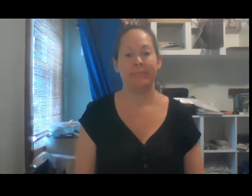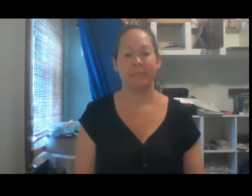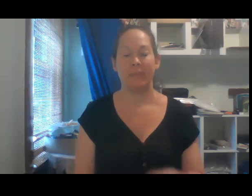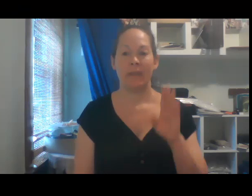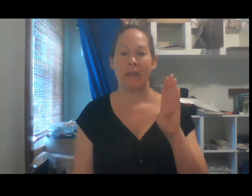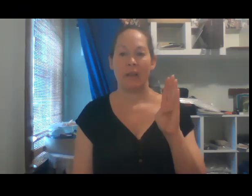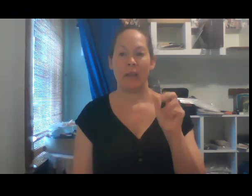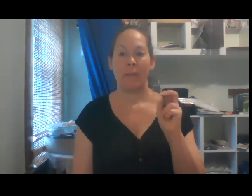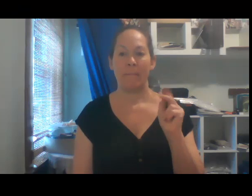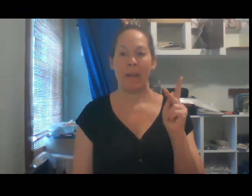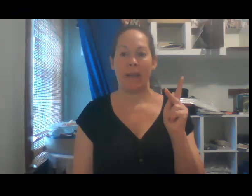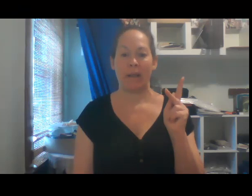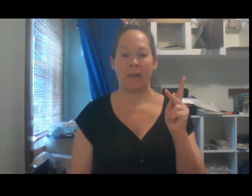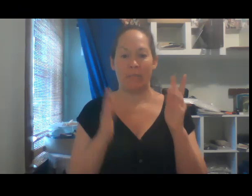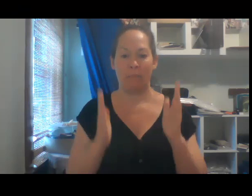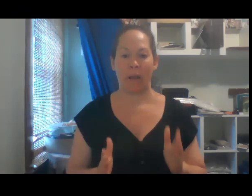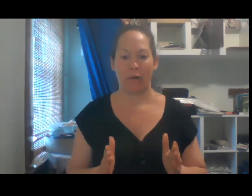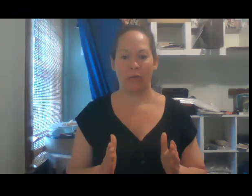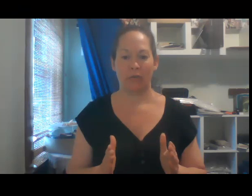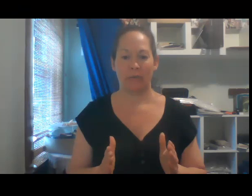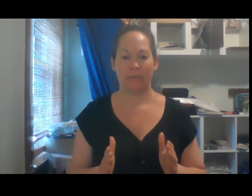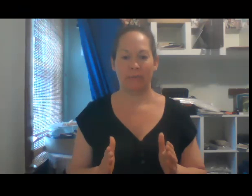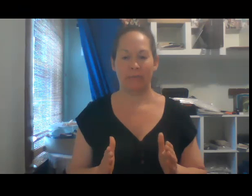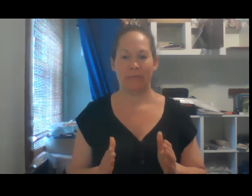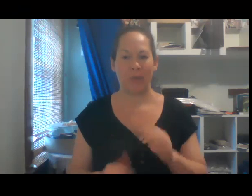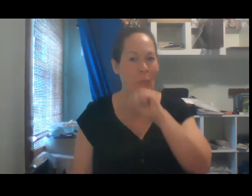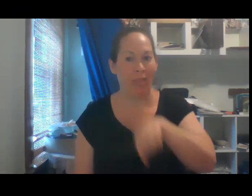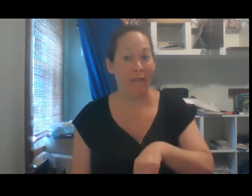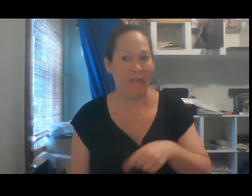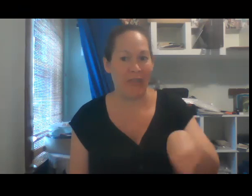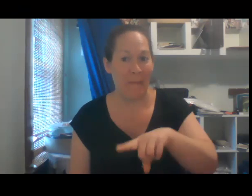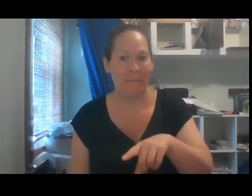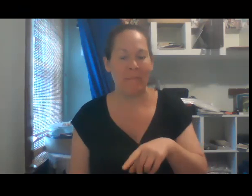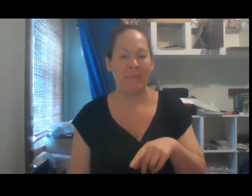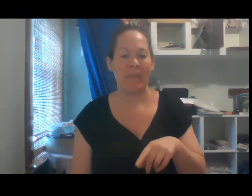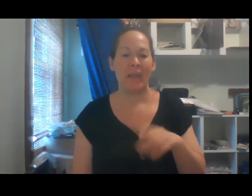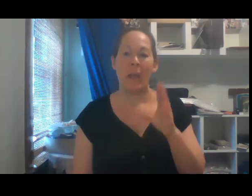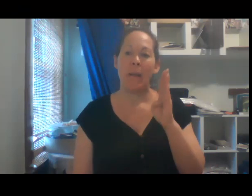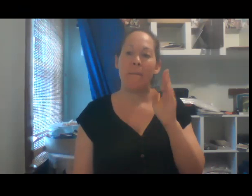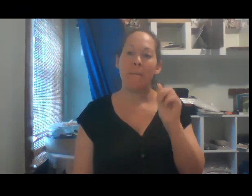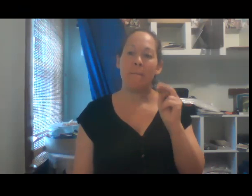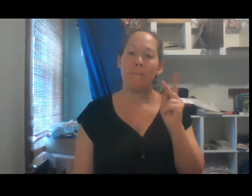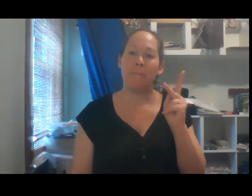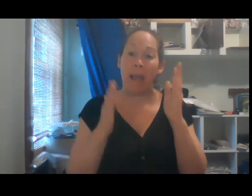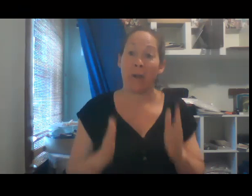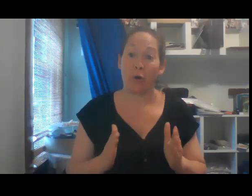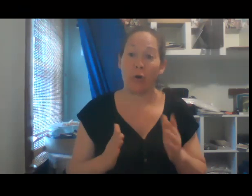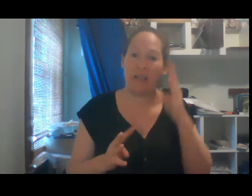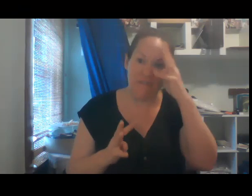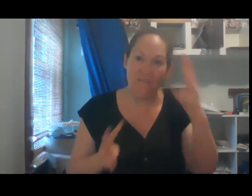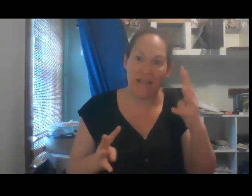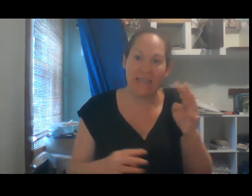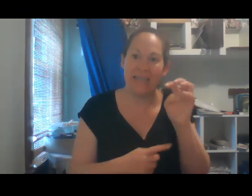Bankers. We gotta love bankers. They helped invent E for us. They had a